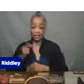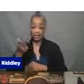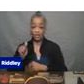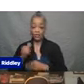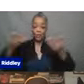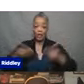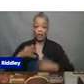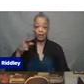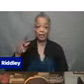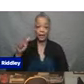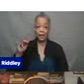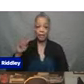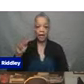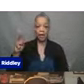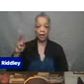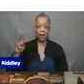Kamau.